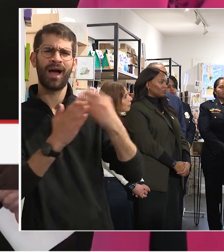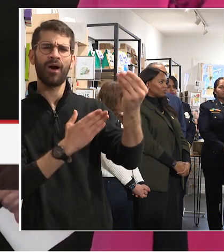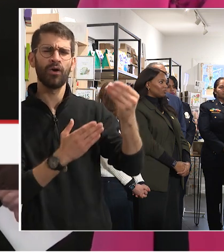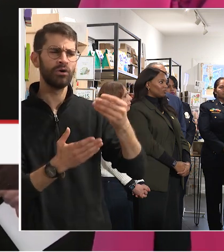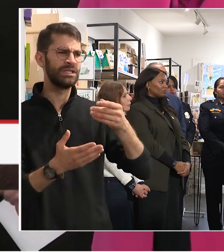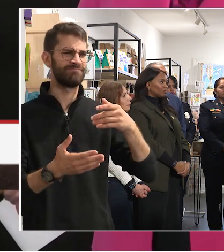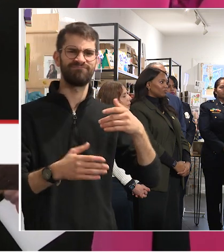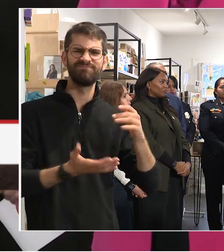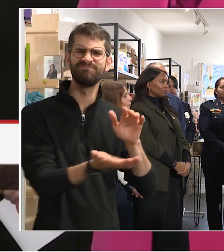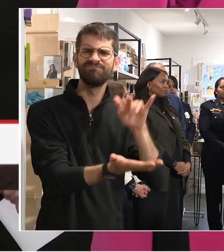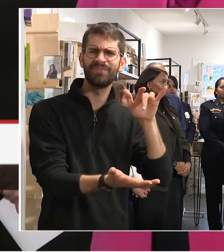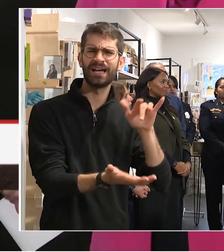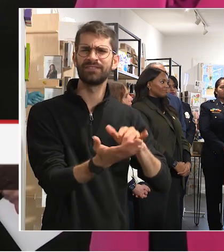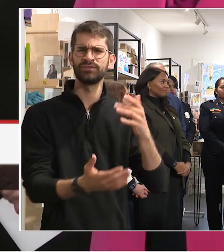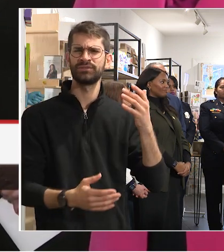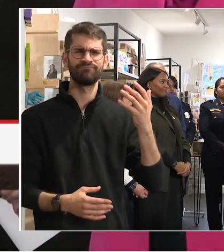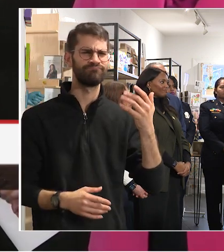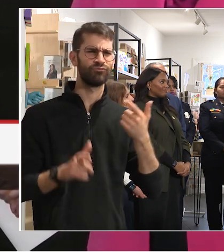around taking